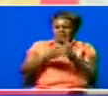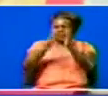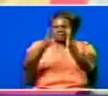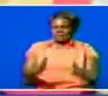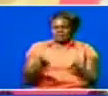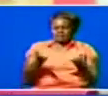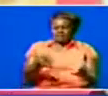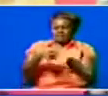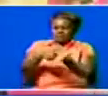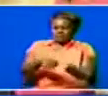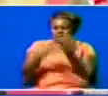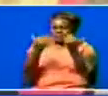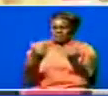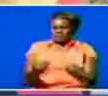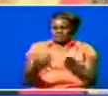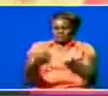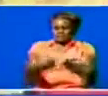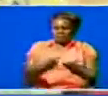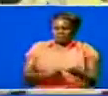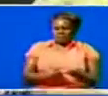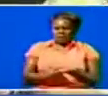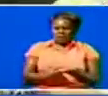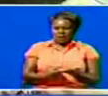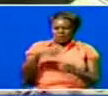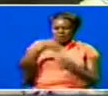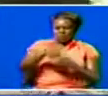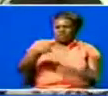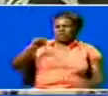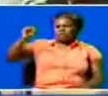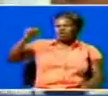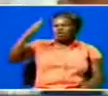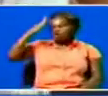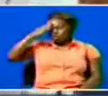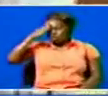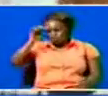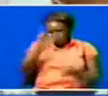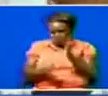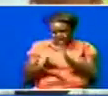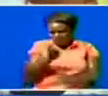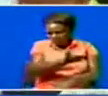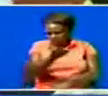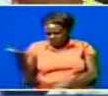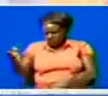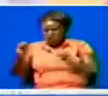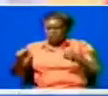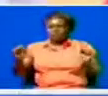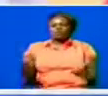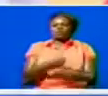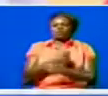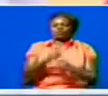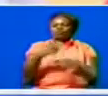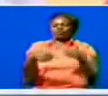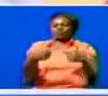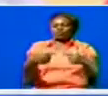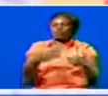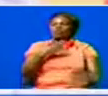present emphasized the need for dialogue among the political class. Tunajua bila nyinyi hatuwezi kuendelea vizuri.